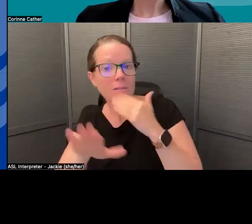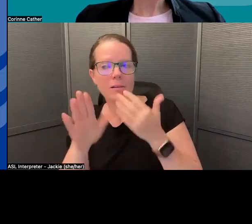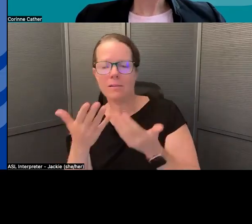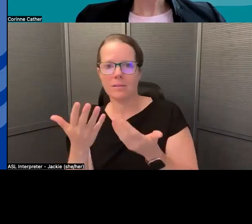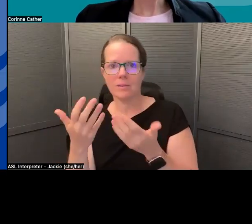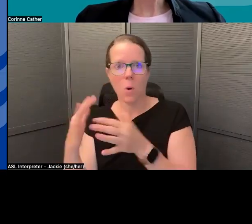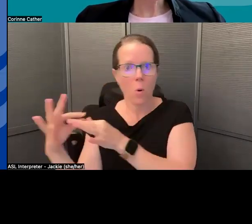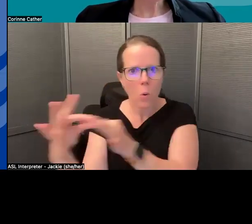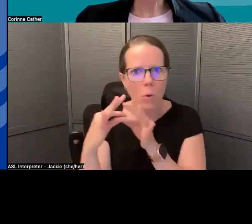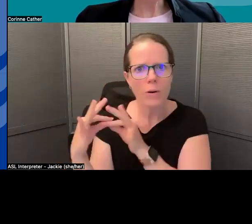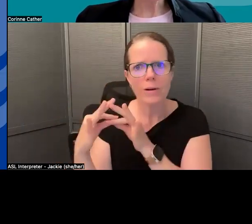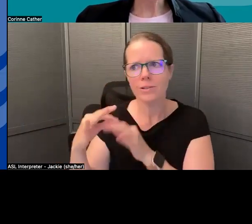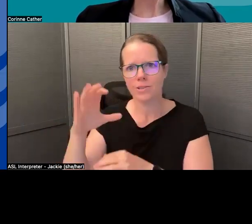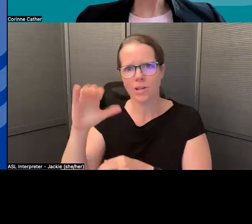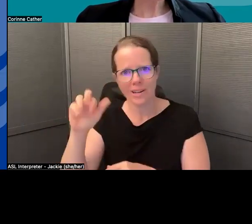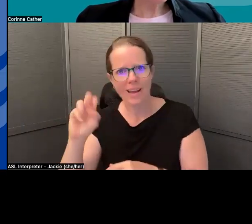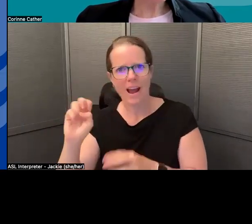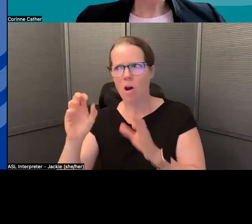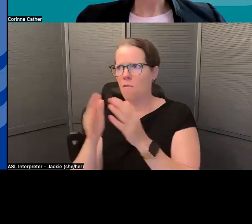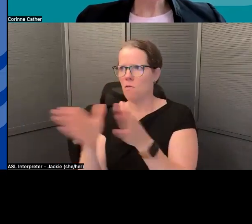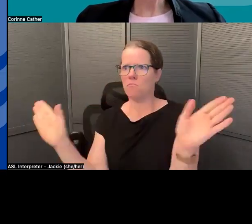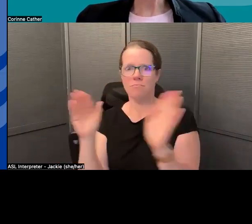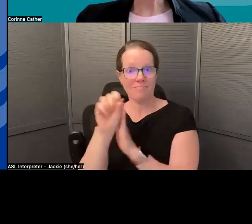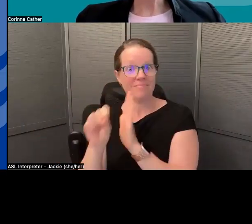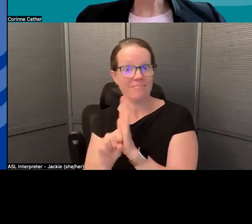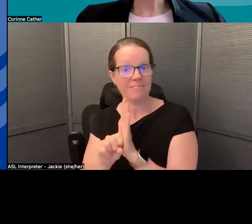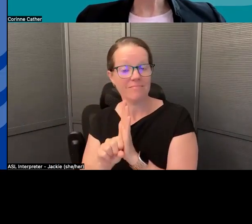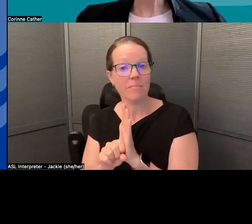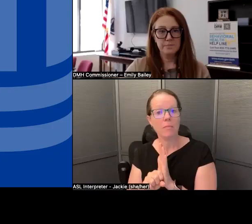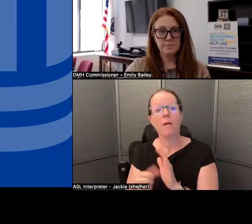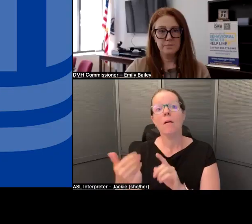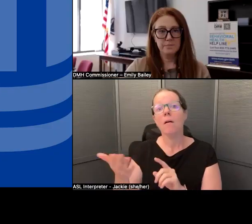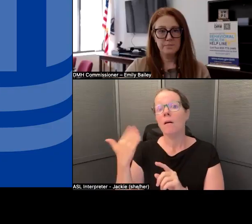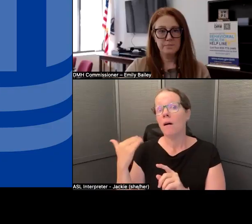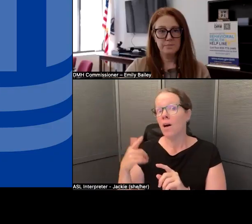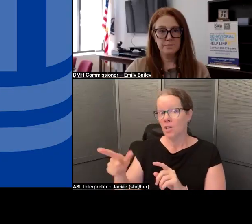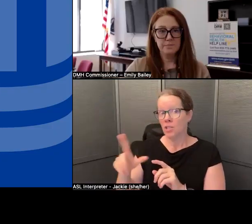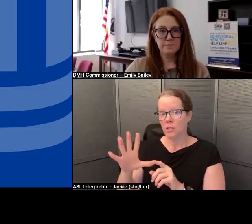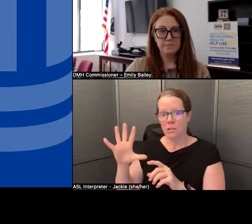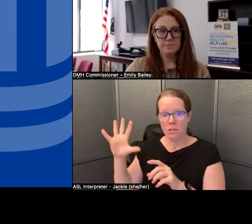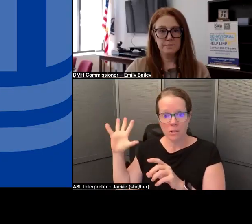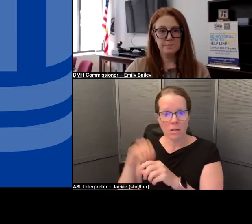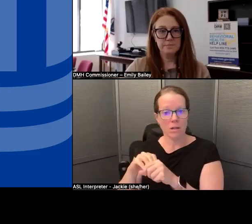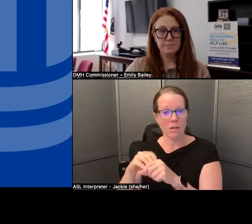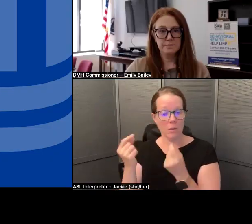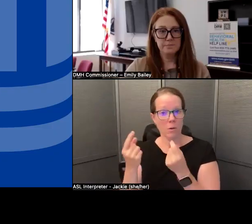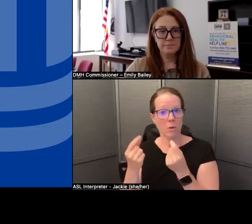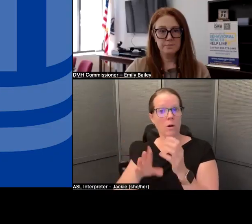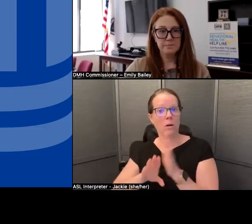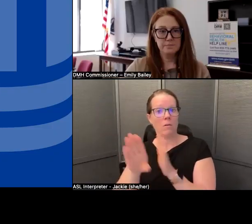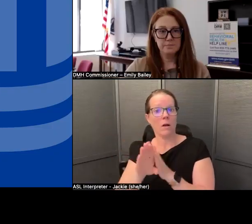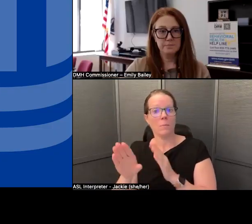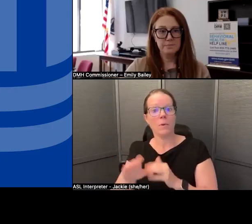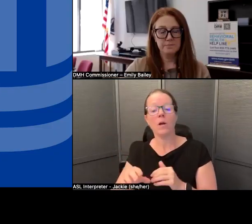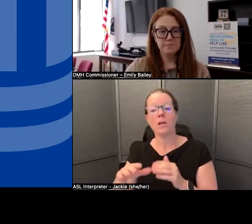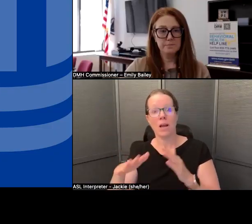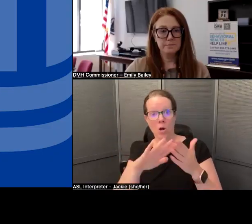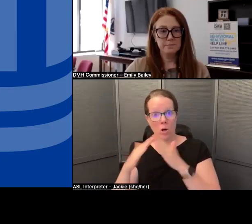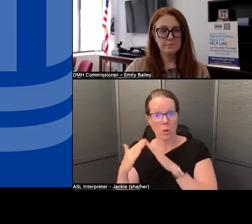Commonwealth. Most notably, she was instrumental in the development of Massachusetts' network of community behavioral health